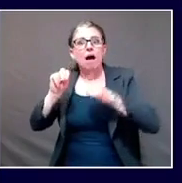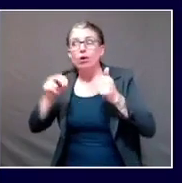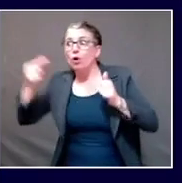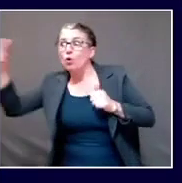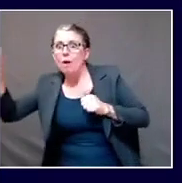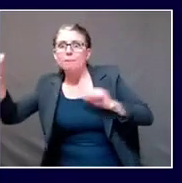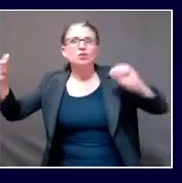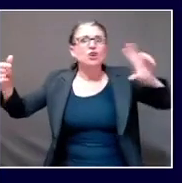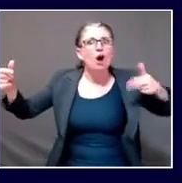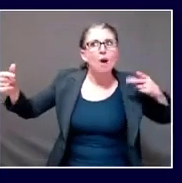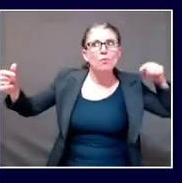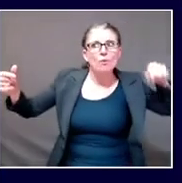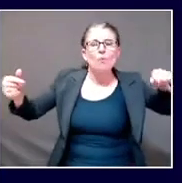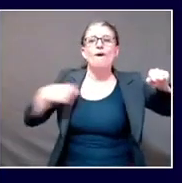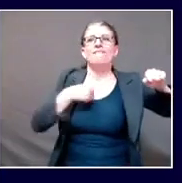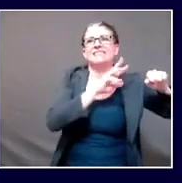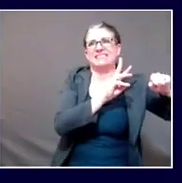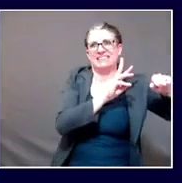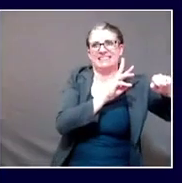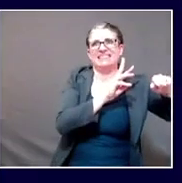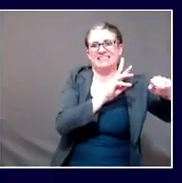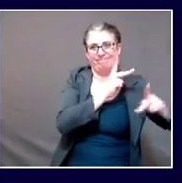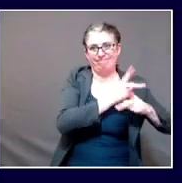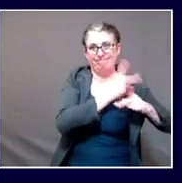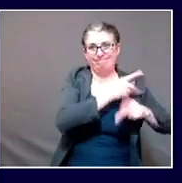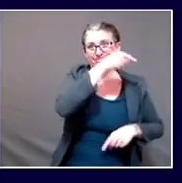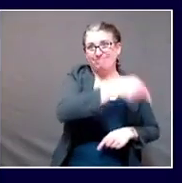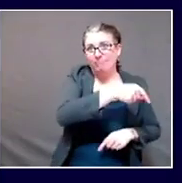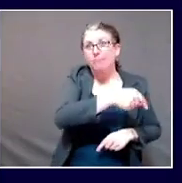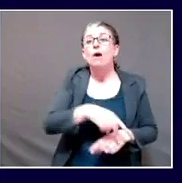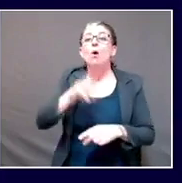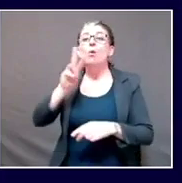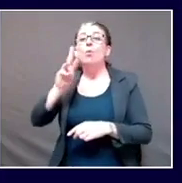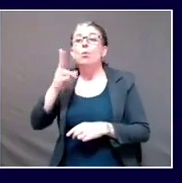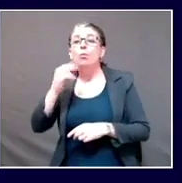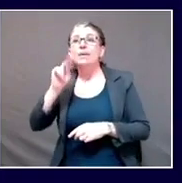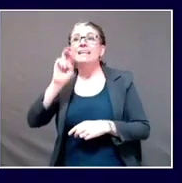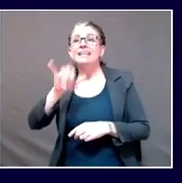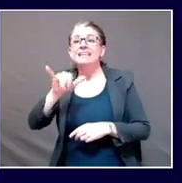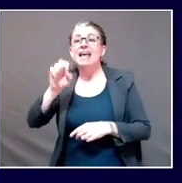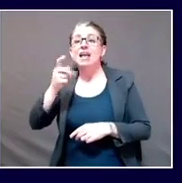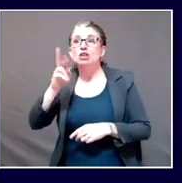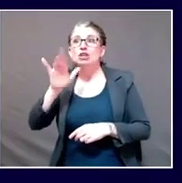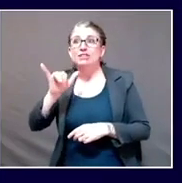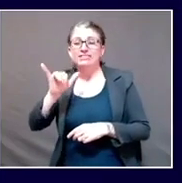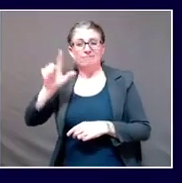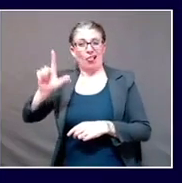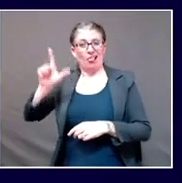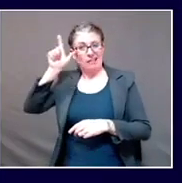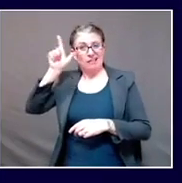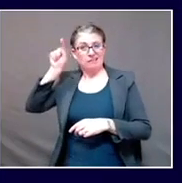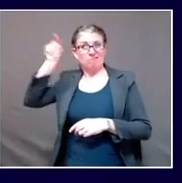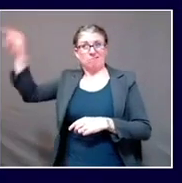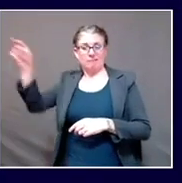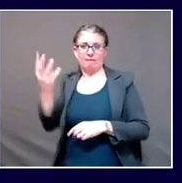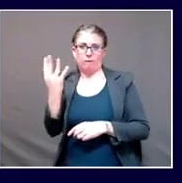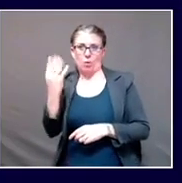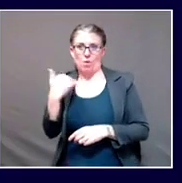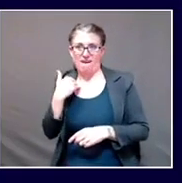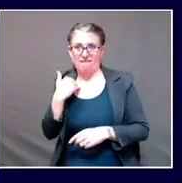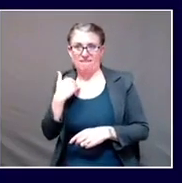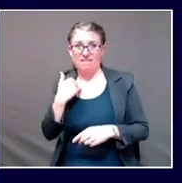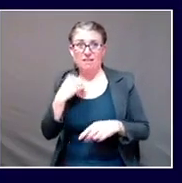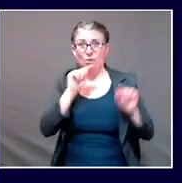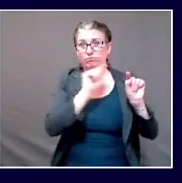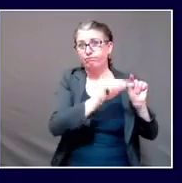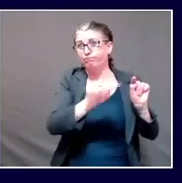in Lincoln, where we are aware of four cases. Among all of the cases reported to Maine CDC in the past 24 hours,